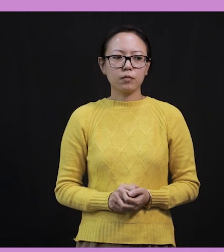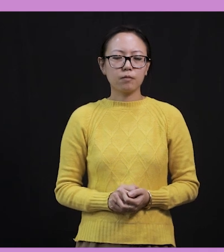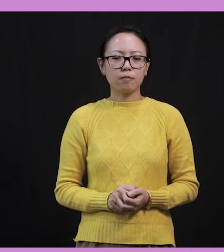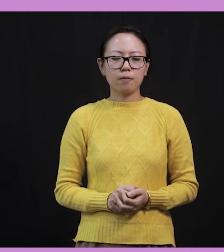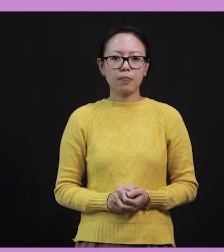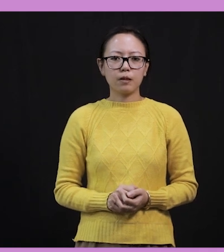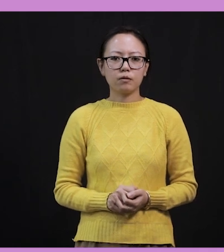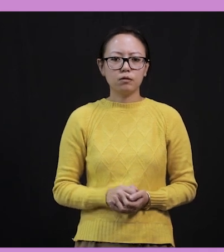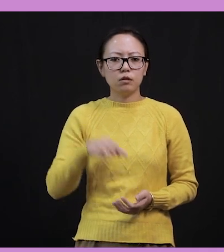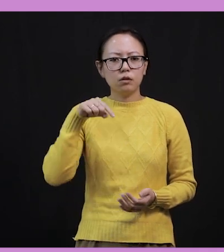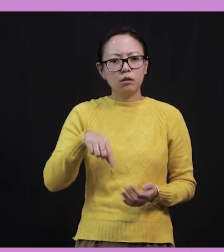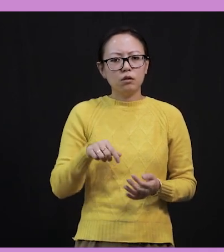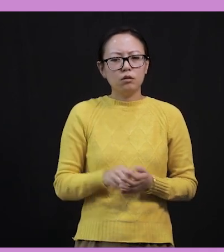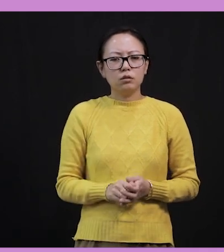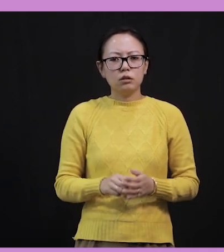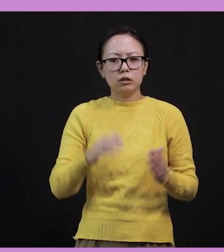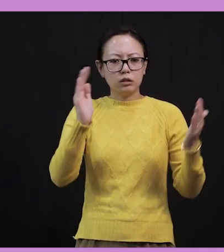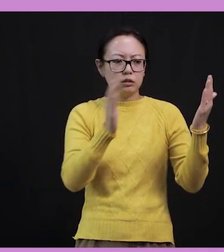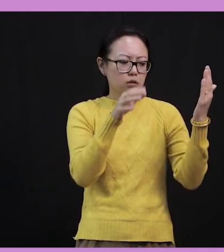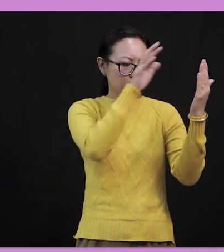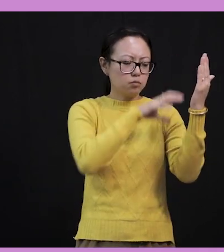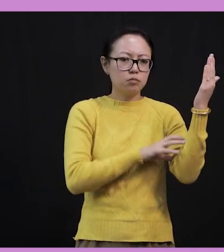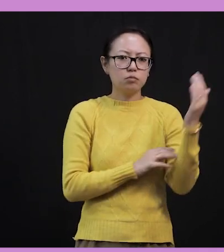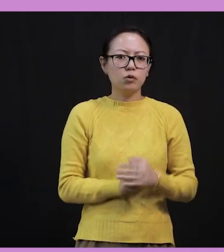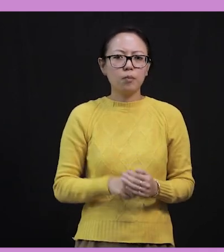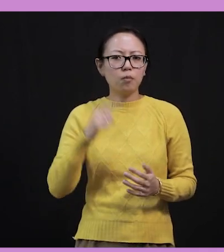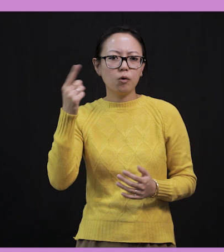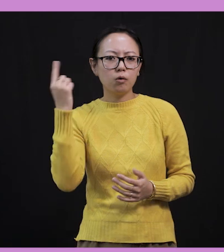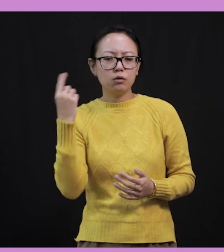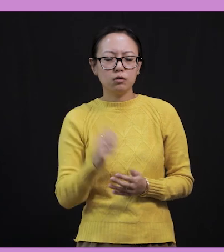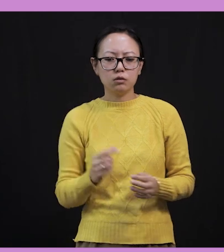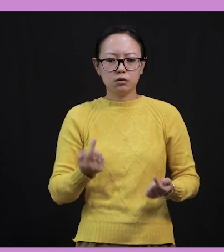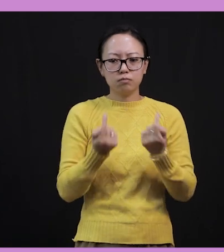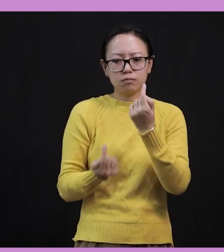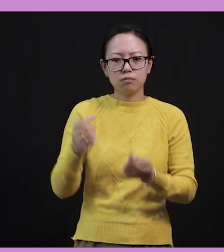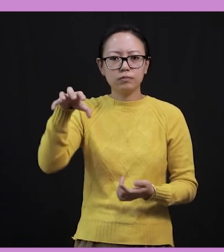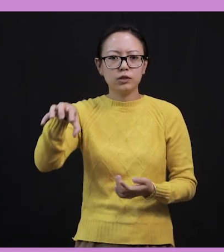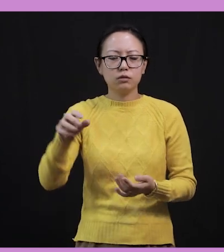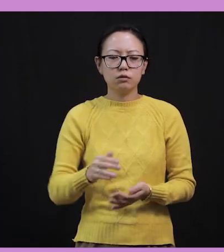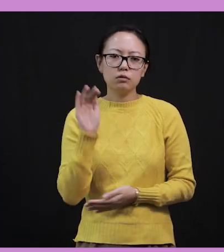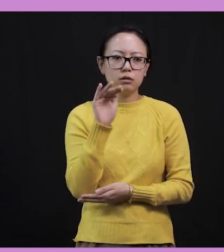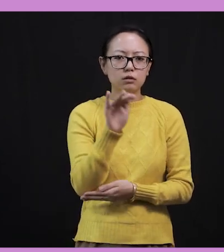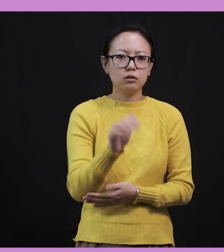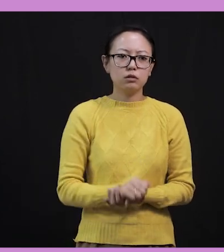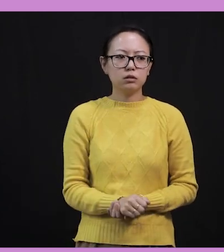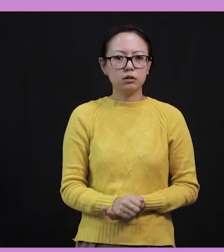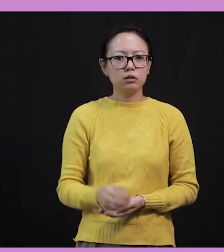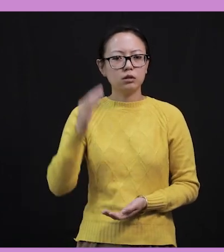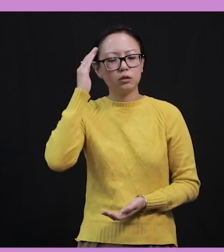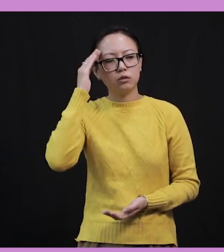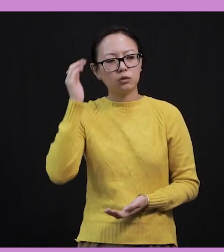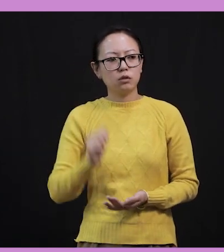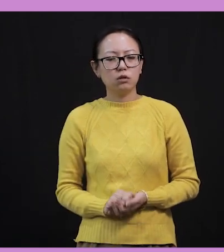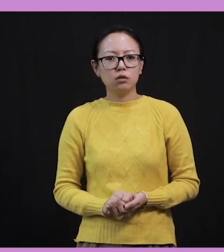because here in this poem we only learnt about garden snakes, so you get an idea about how many other snakes are there. I'm still not convinced if this